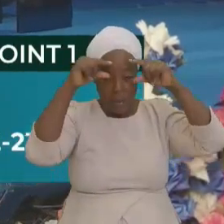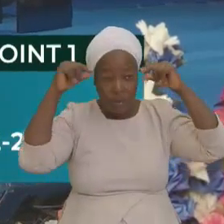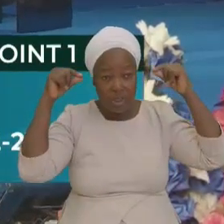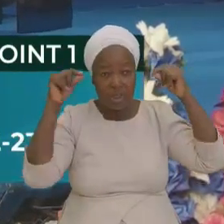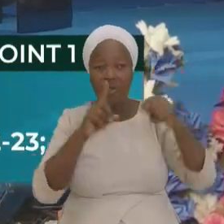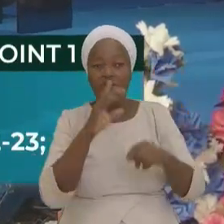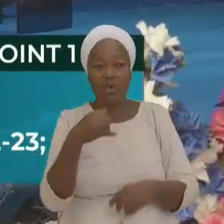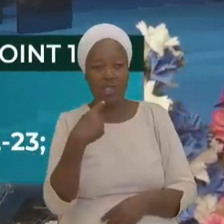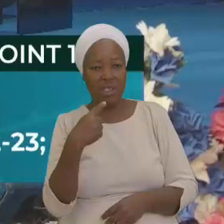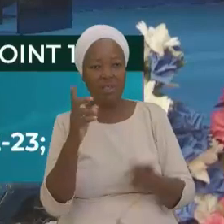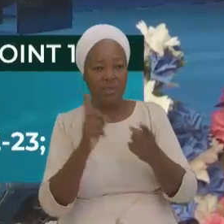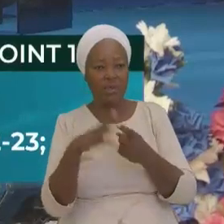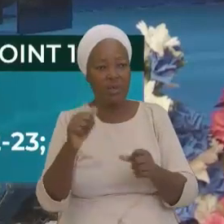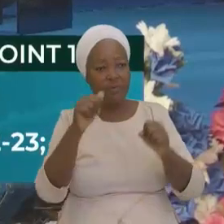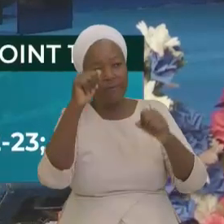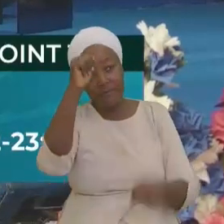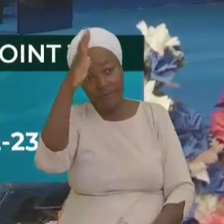fathers.